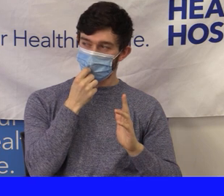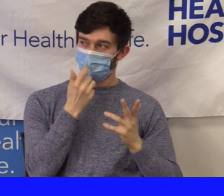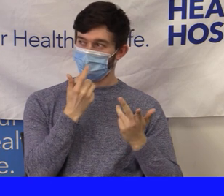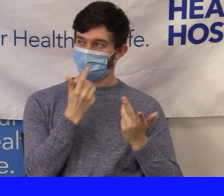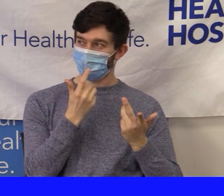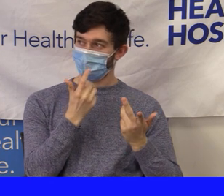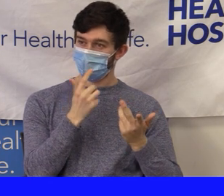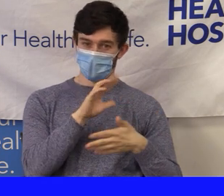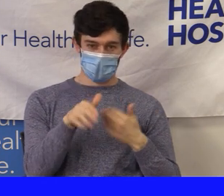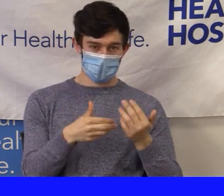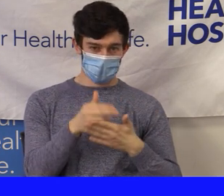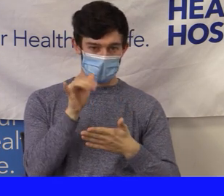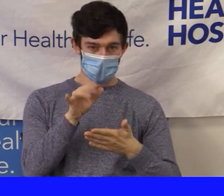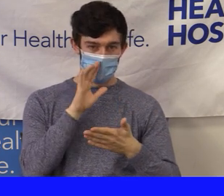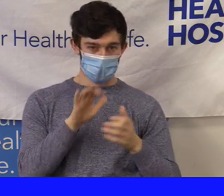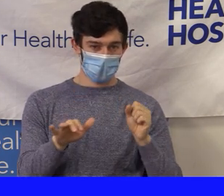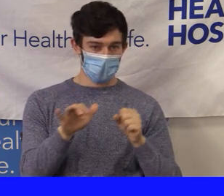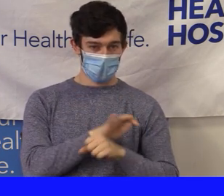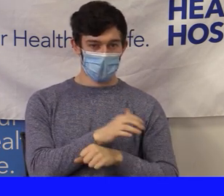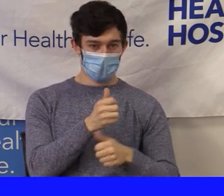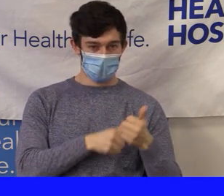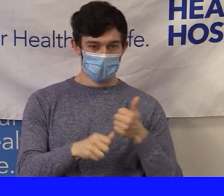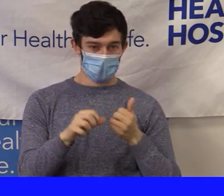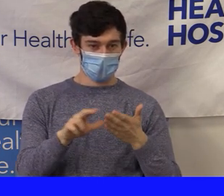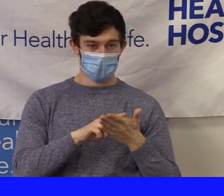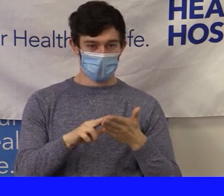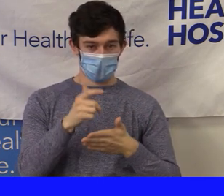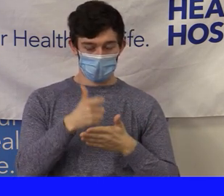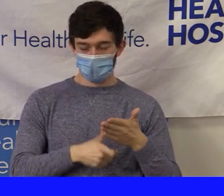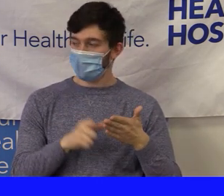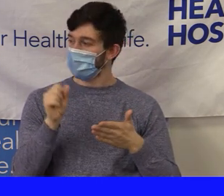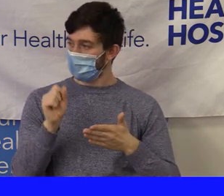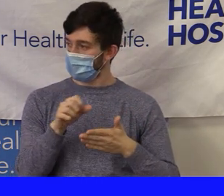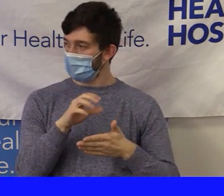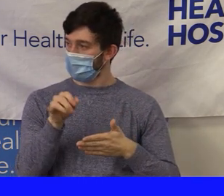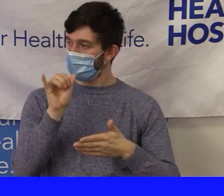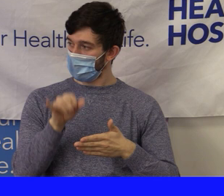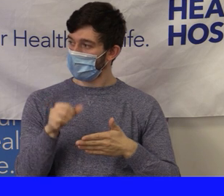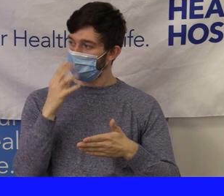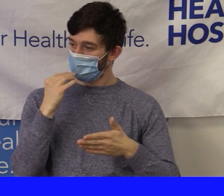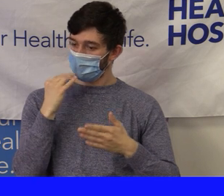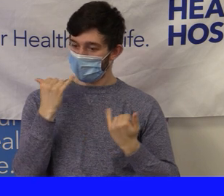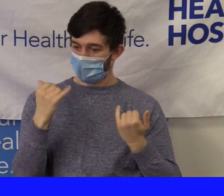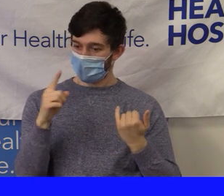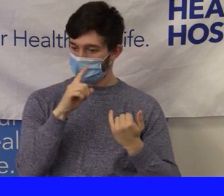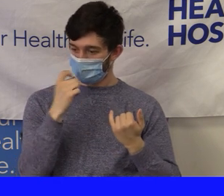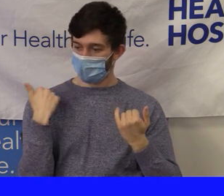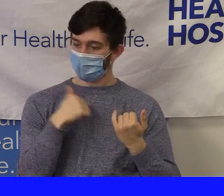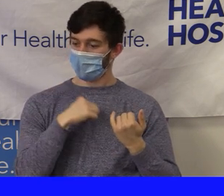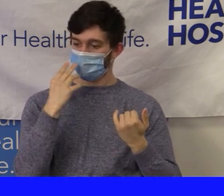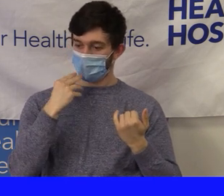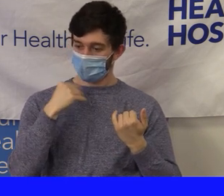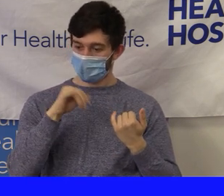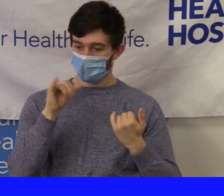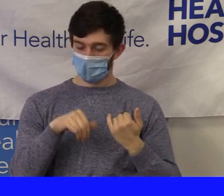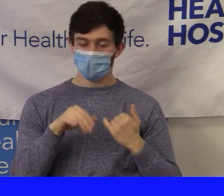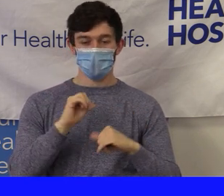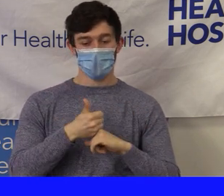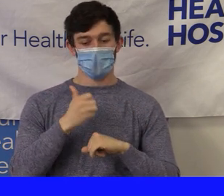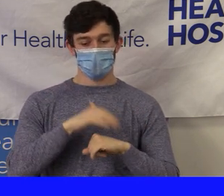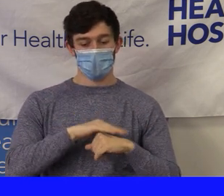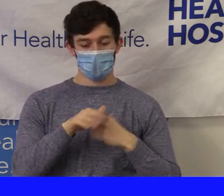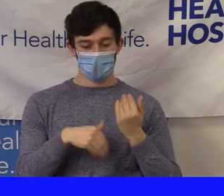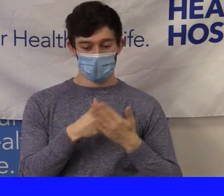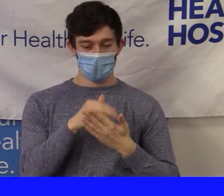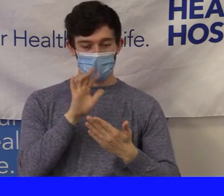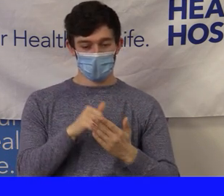is that all covered in the contract cost? It is, and that's the experience we've had this summer. So they, based on